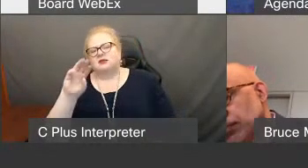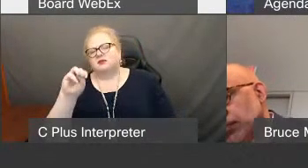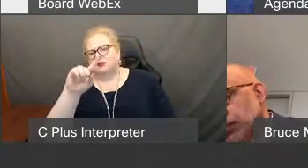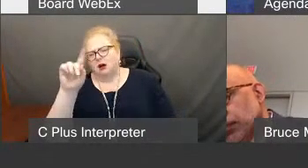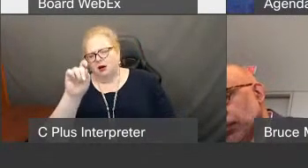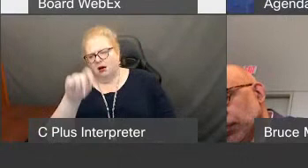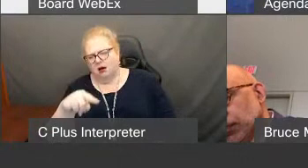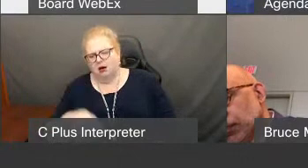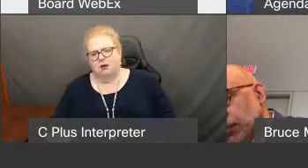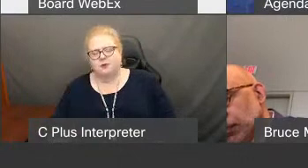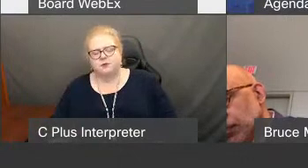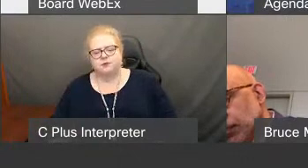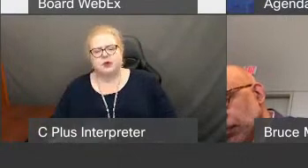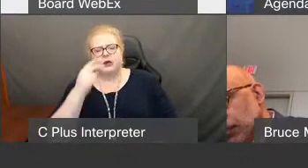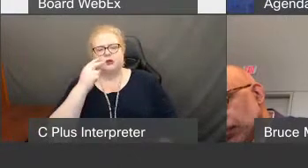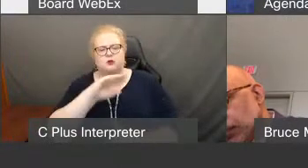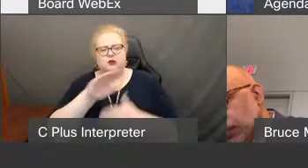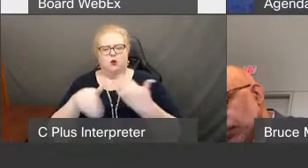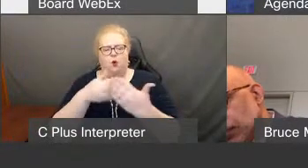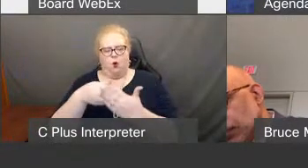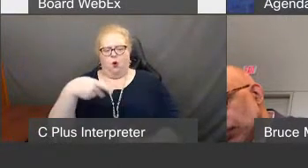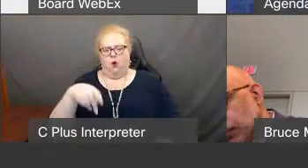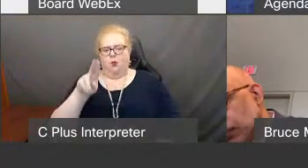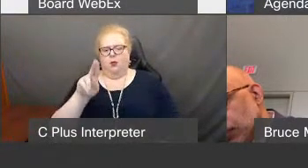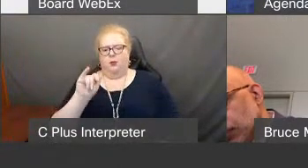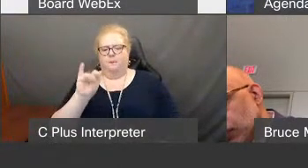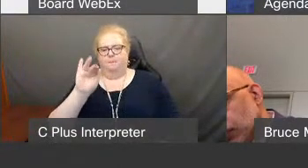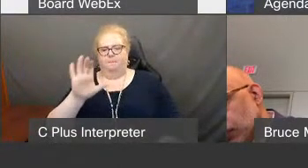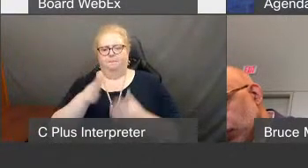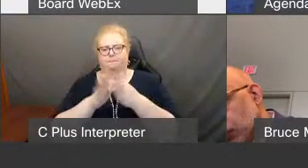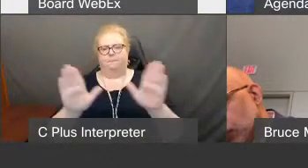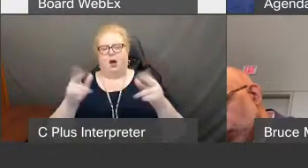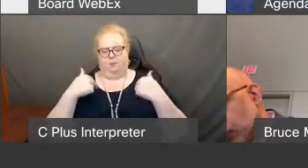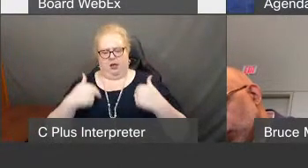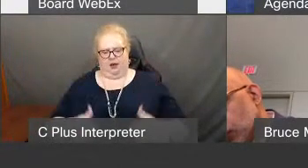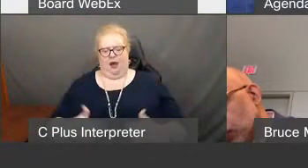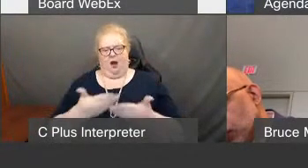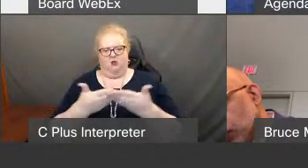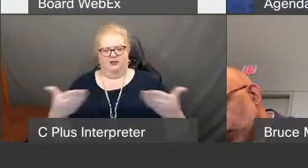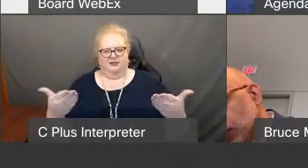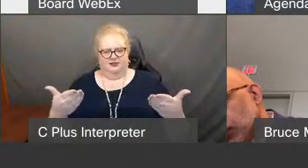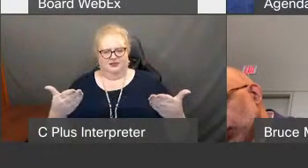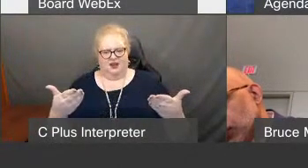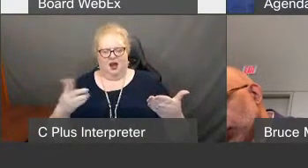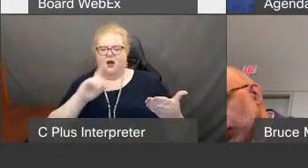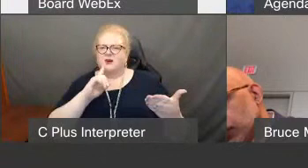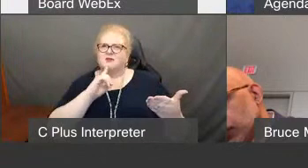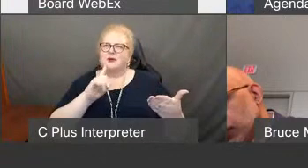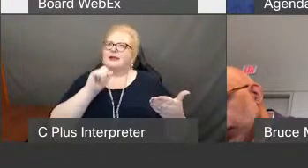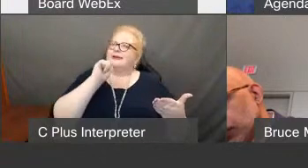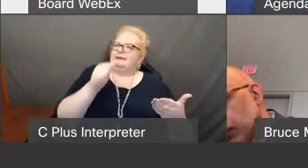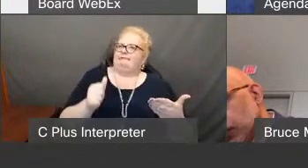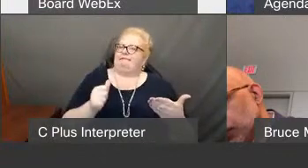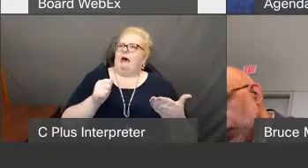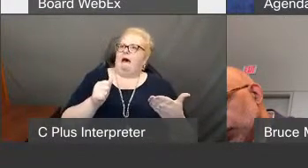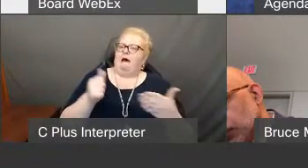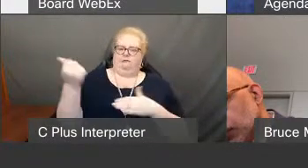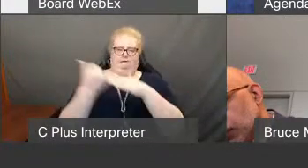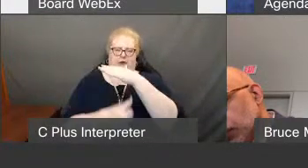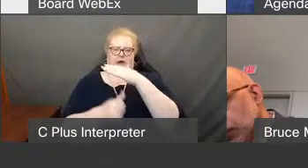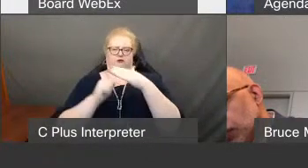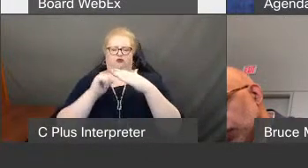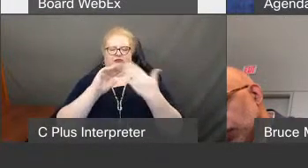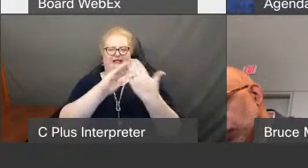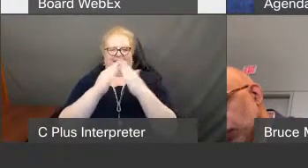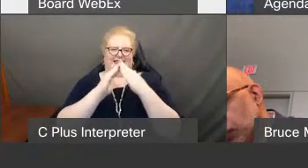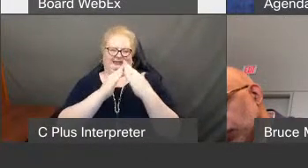To see all the public health stuff in here, which kind of really is out of the city's wheelhouse. When I think of